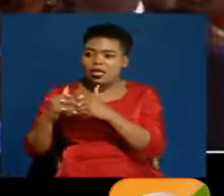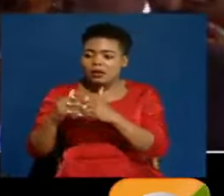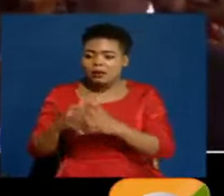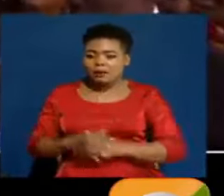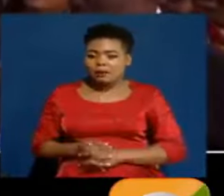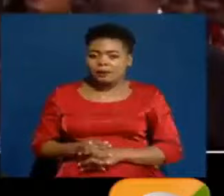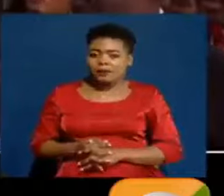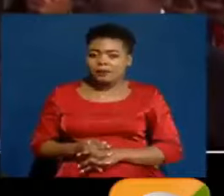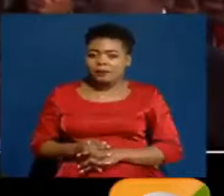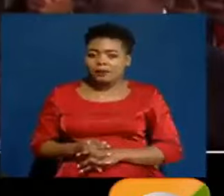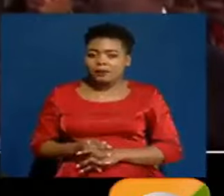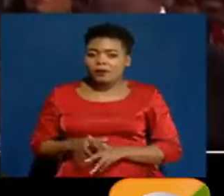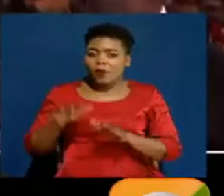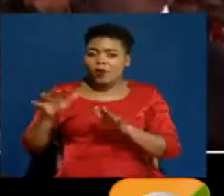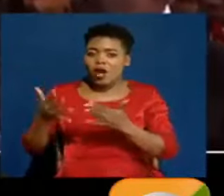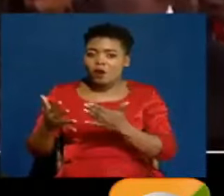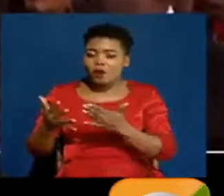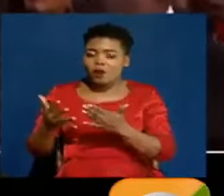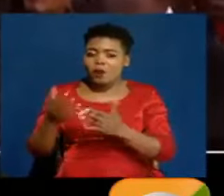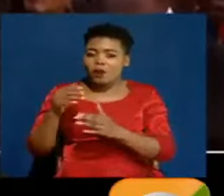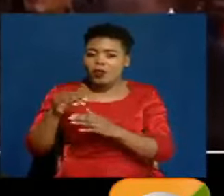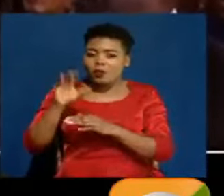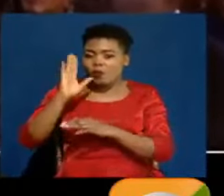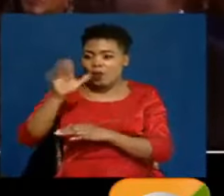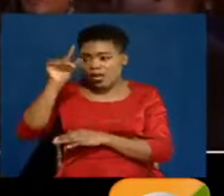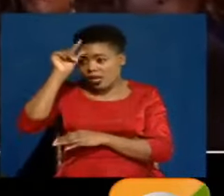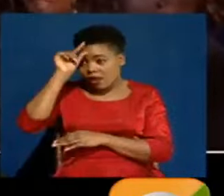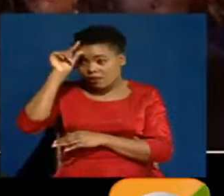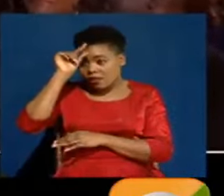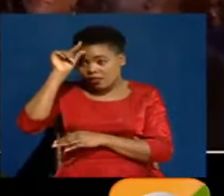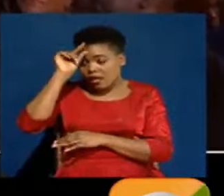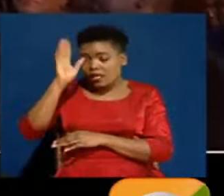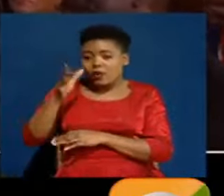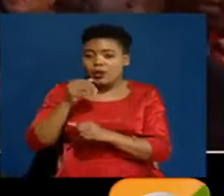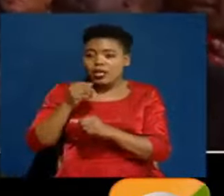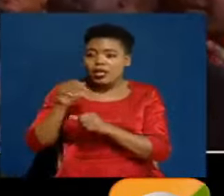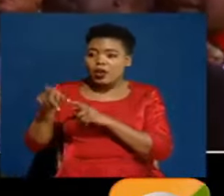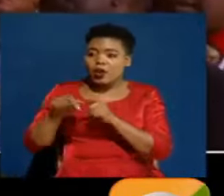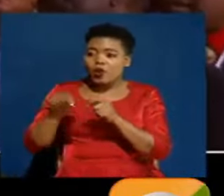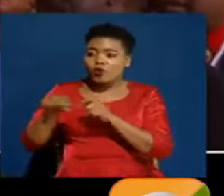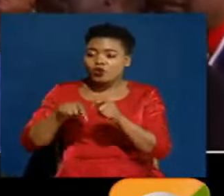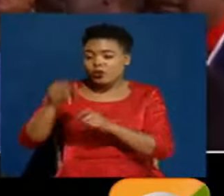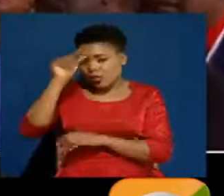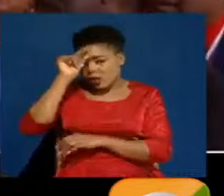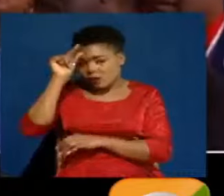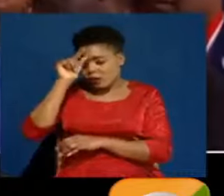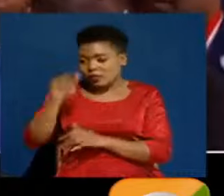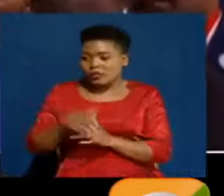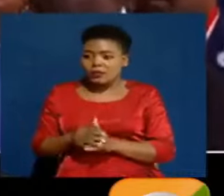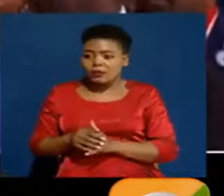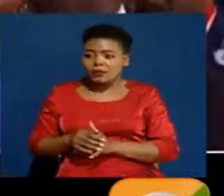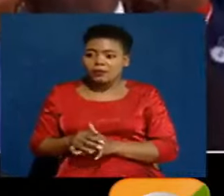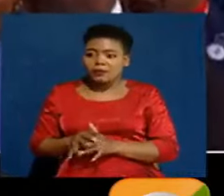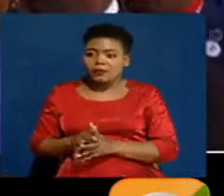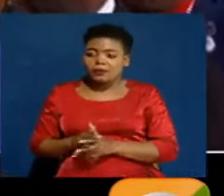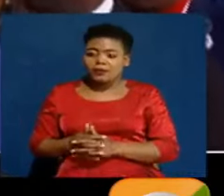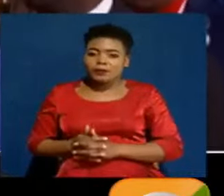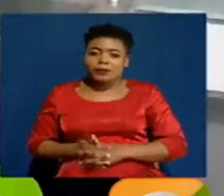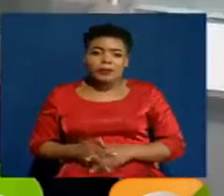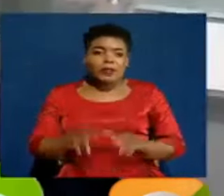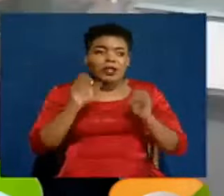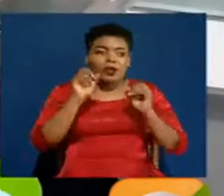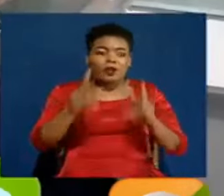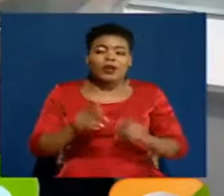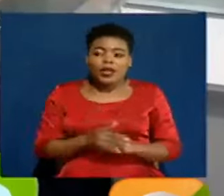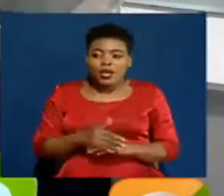to the fore in terms of how they would govern? And I think that came out quite strongly, in my view, over the 3-4 days. All right.